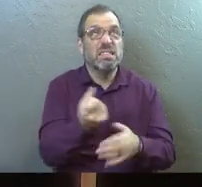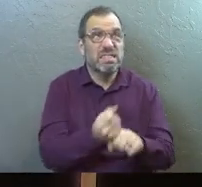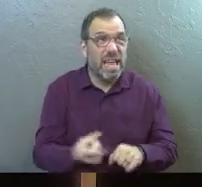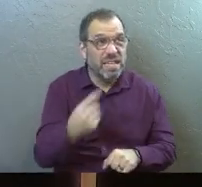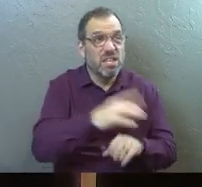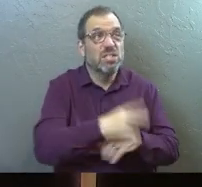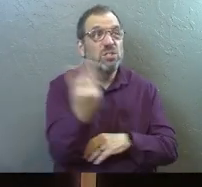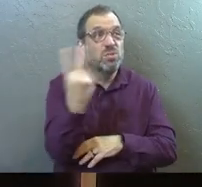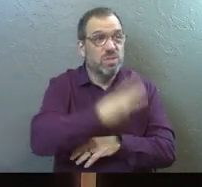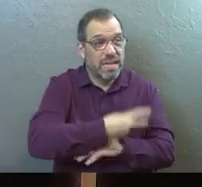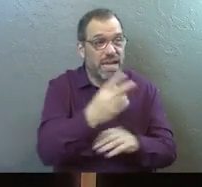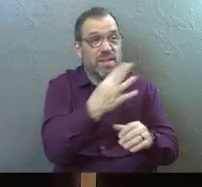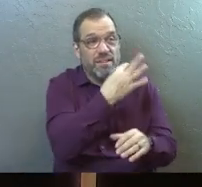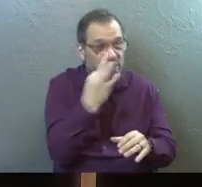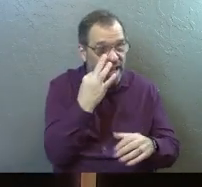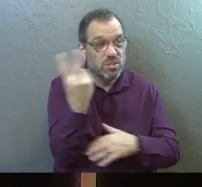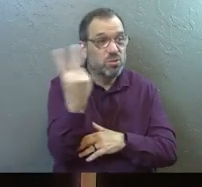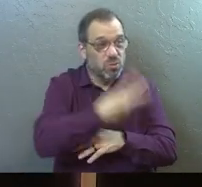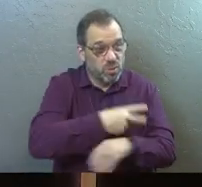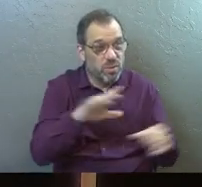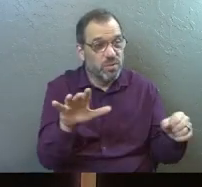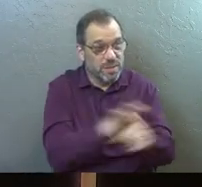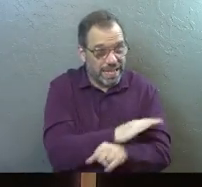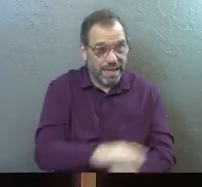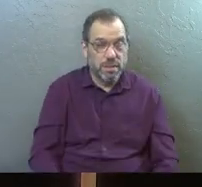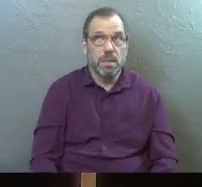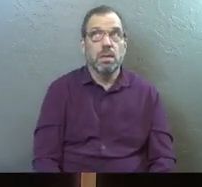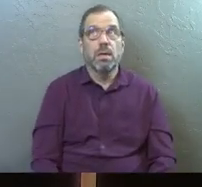he took us to 2 days and asked us to fast for 2 whole days.